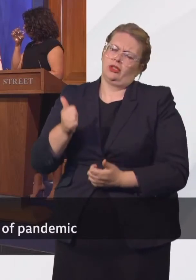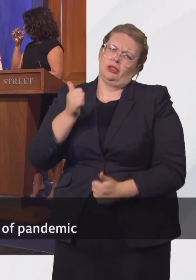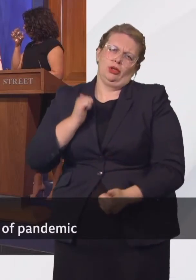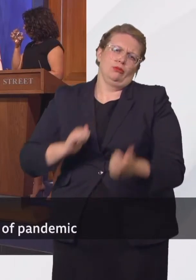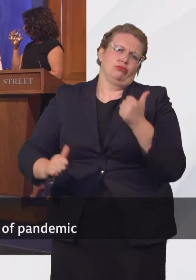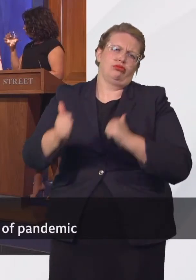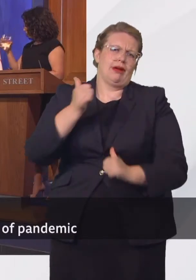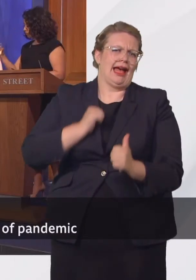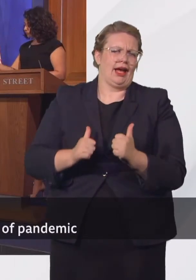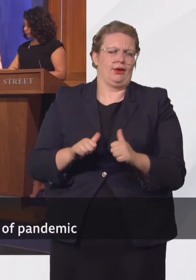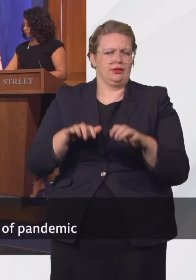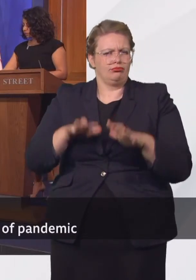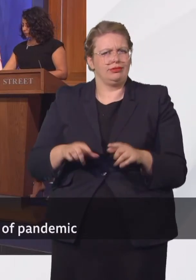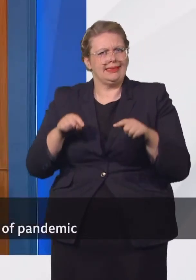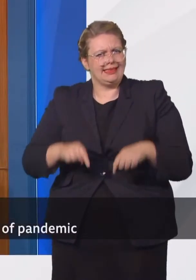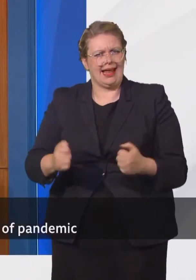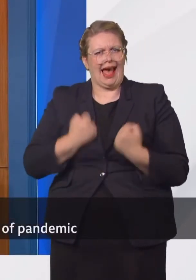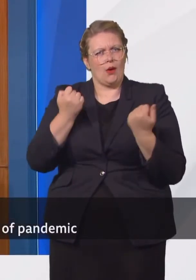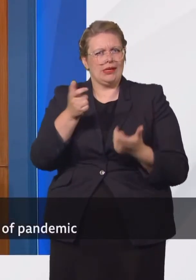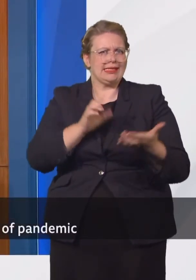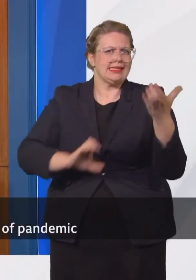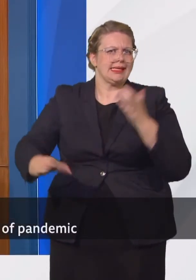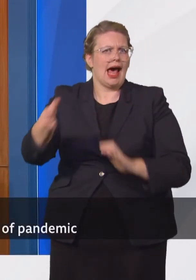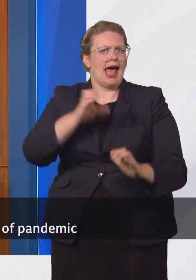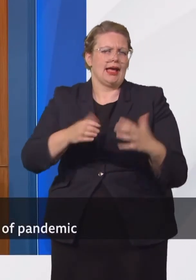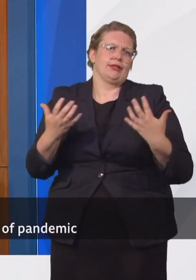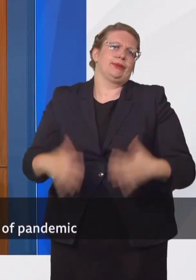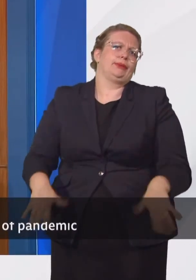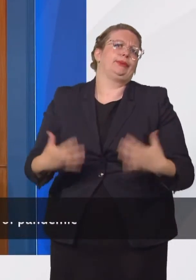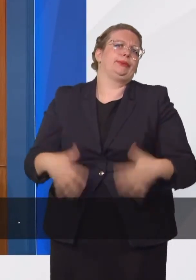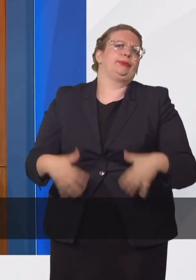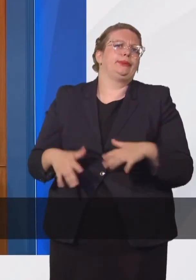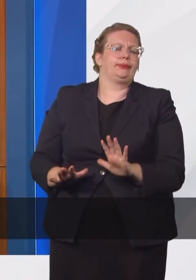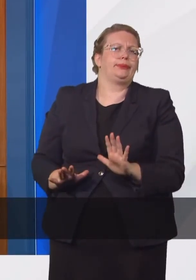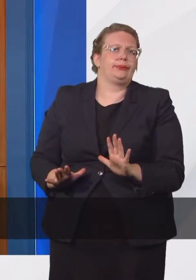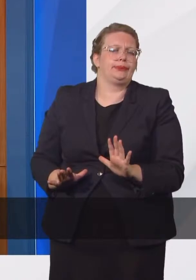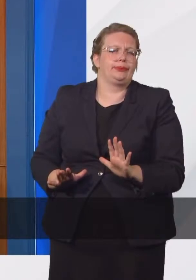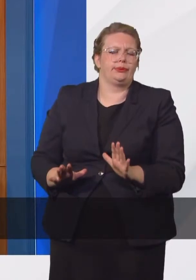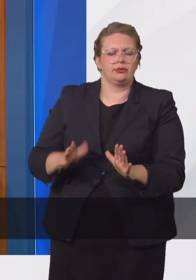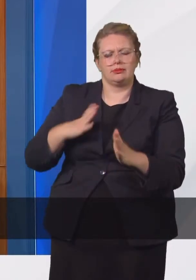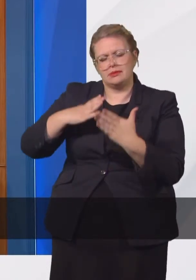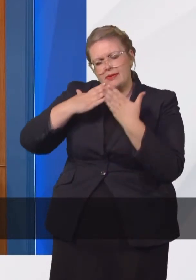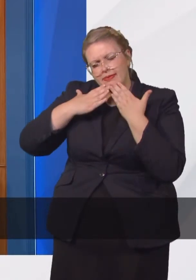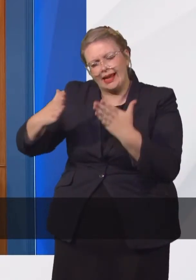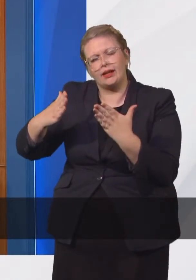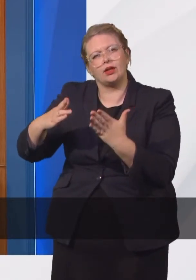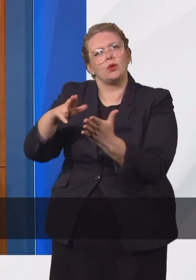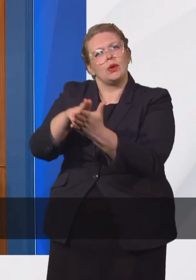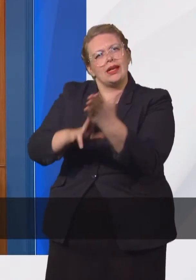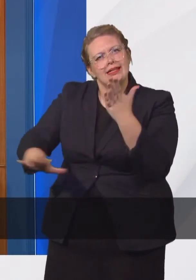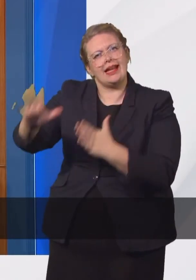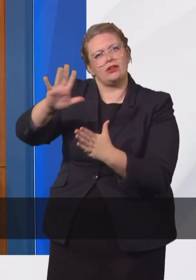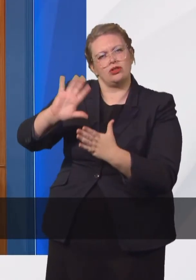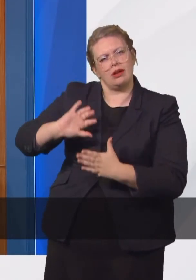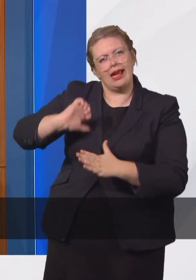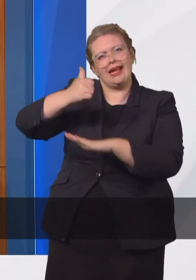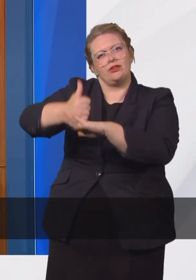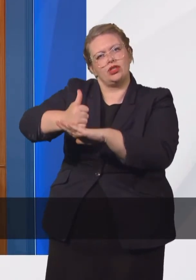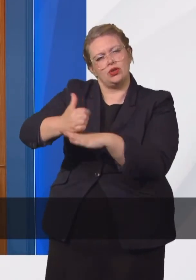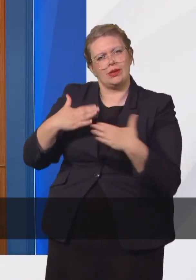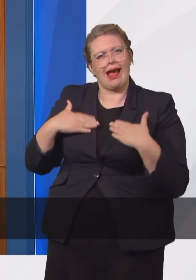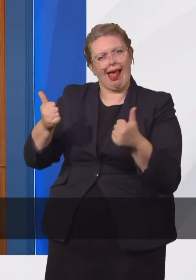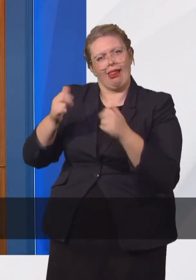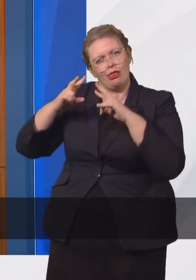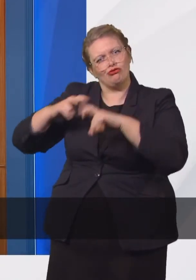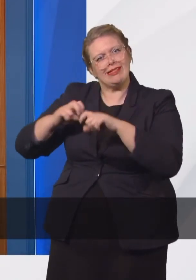this awful pandemic. I particularly want to thank the National Institute for Health Research, the NIHR, who've been